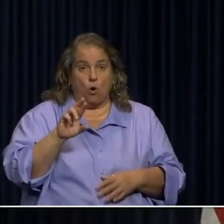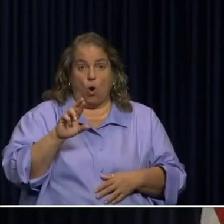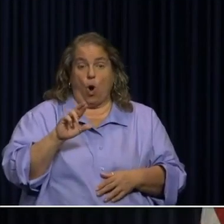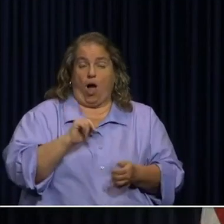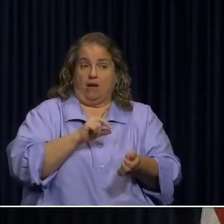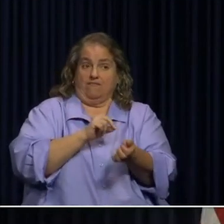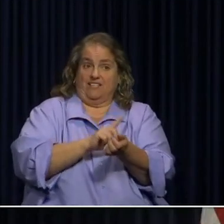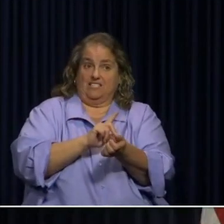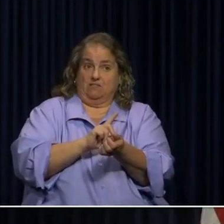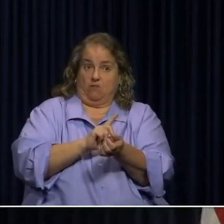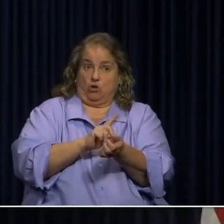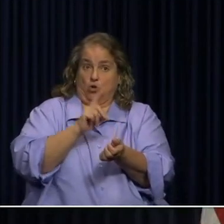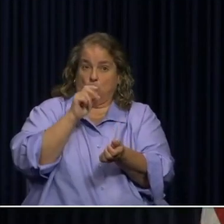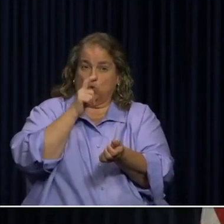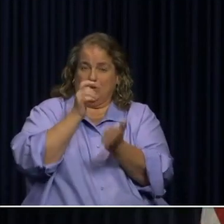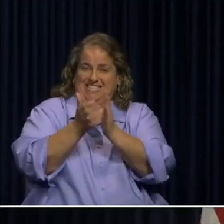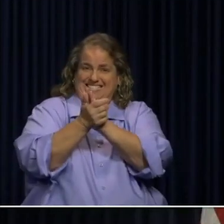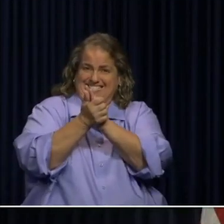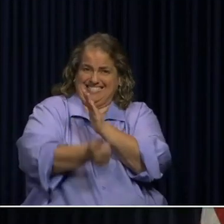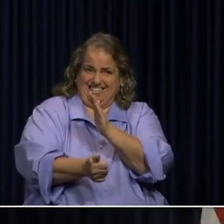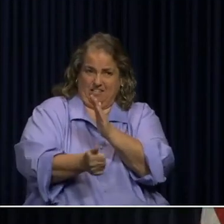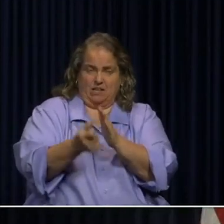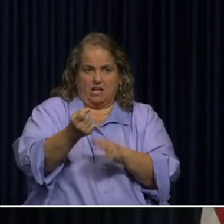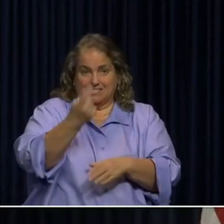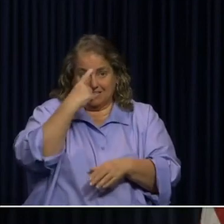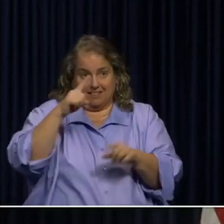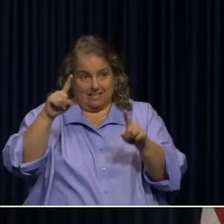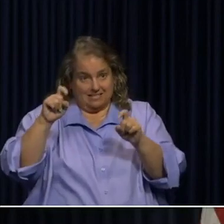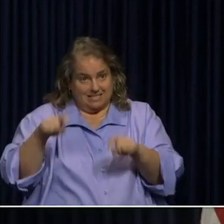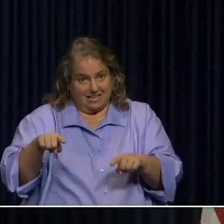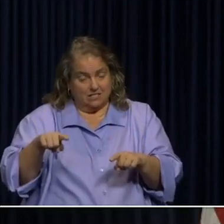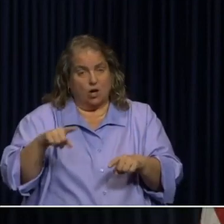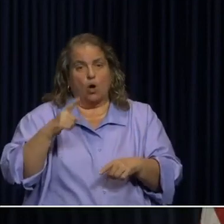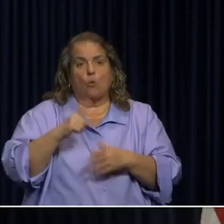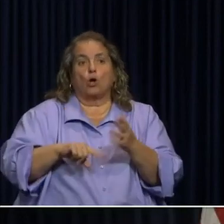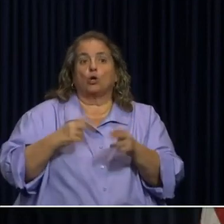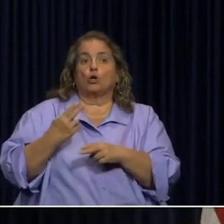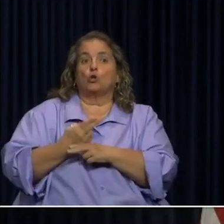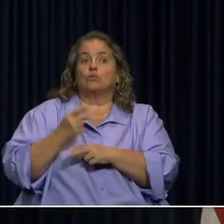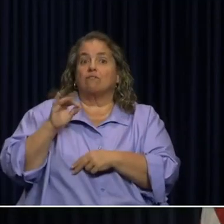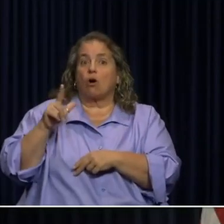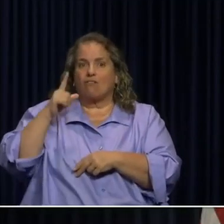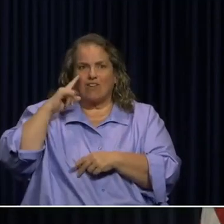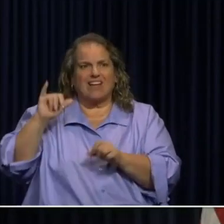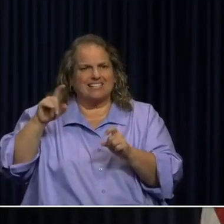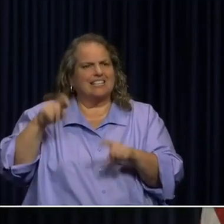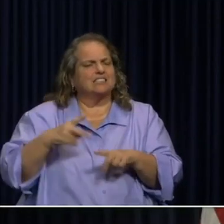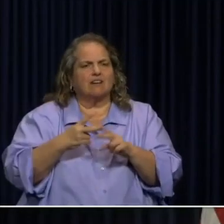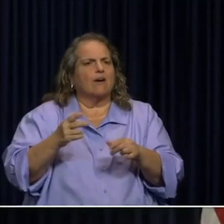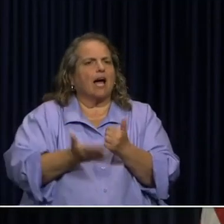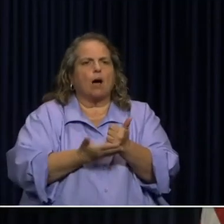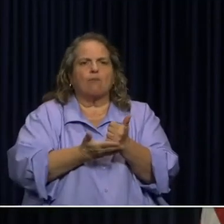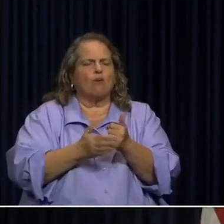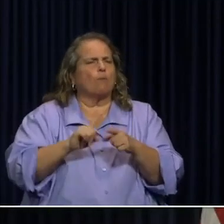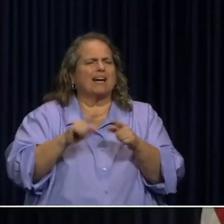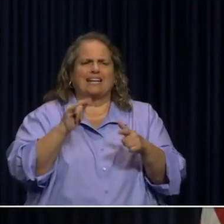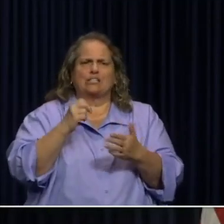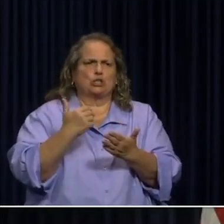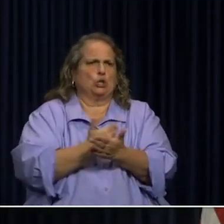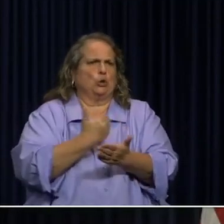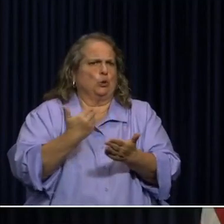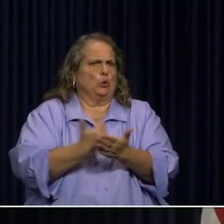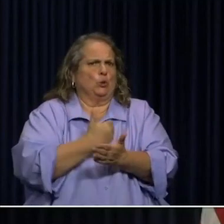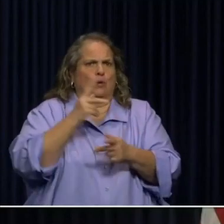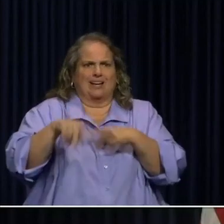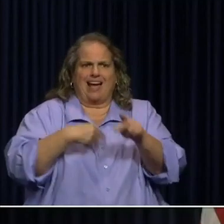understanding what a specific test is testing for and what it's useful for, the test could be very helpful. But this is a very new infection, and